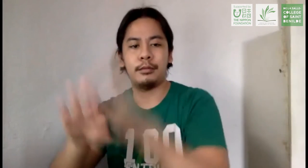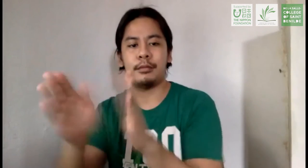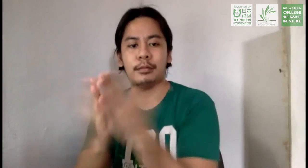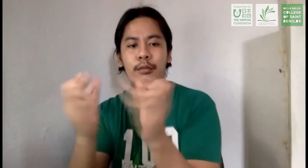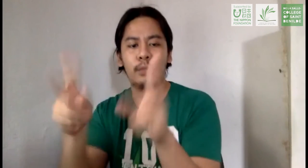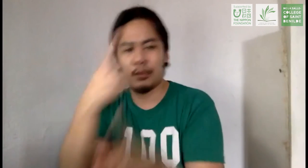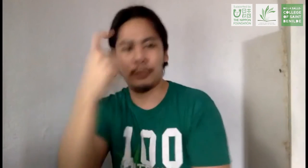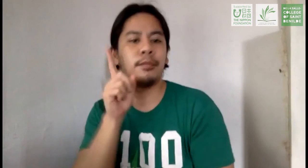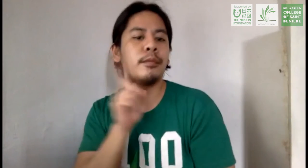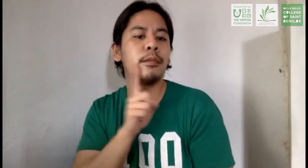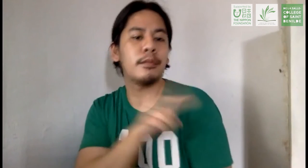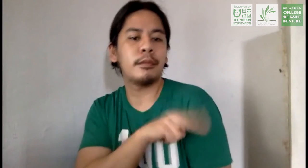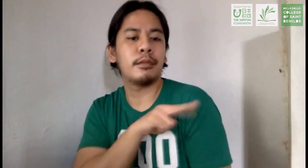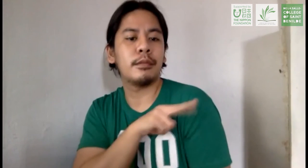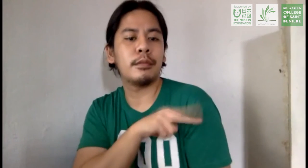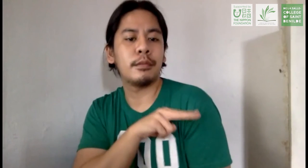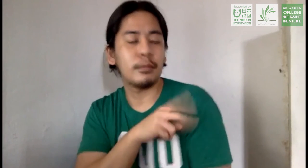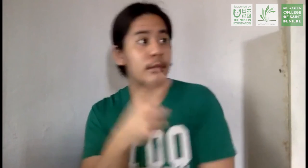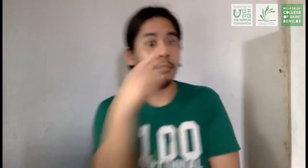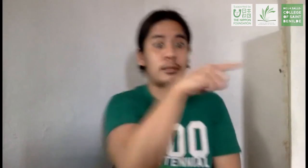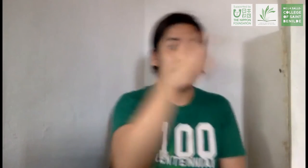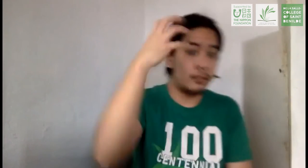They mentioned that